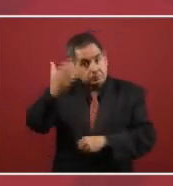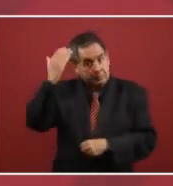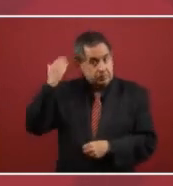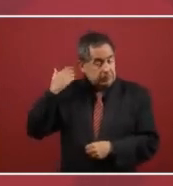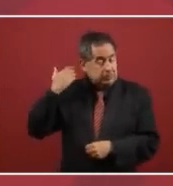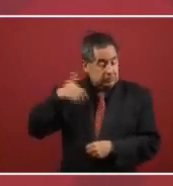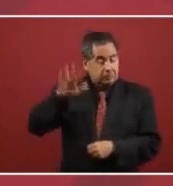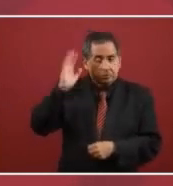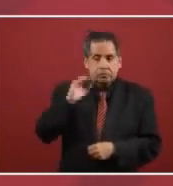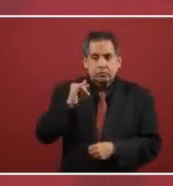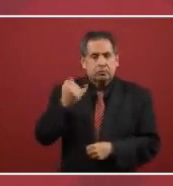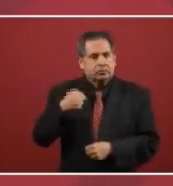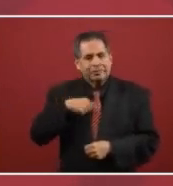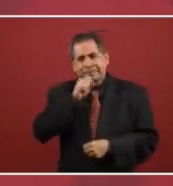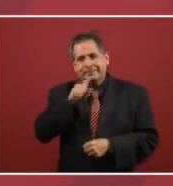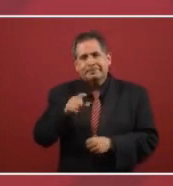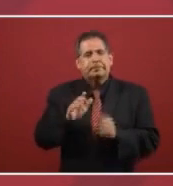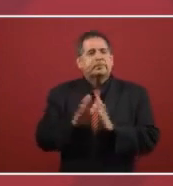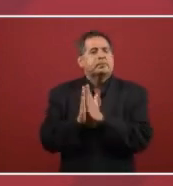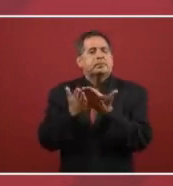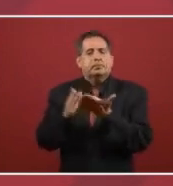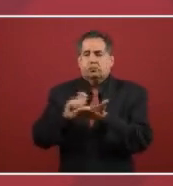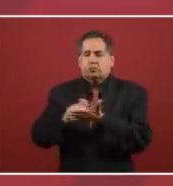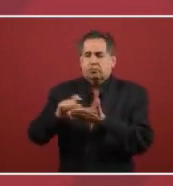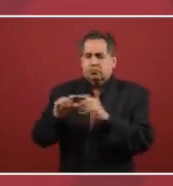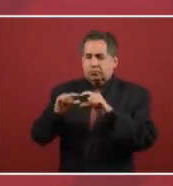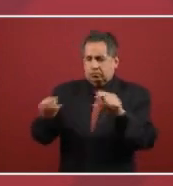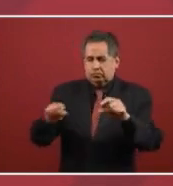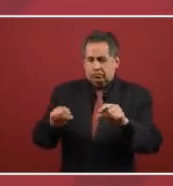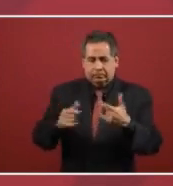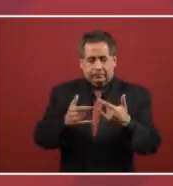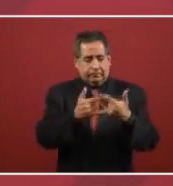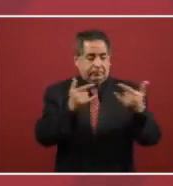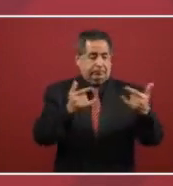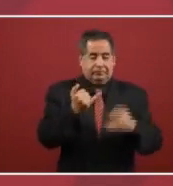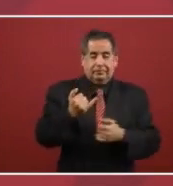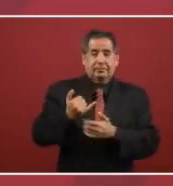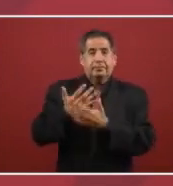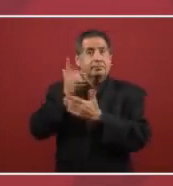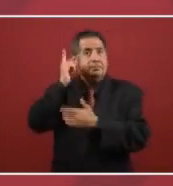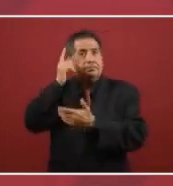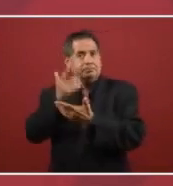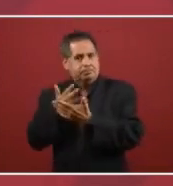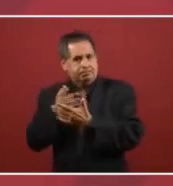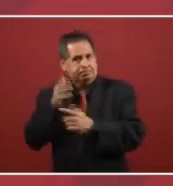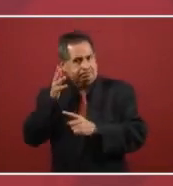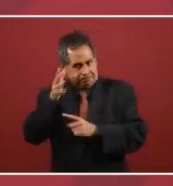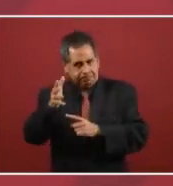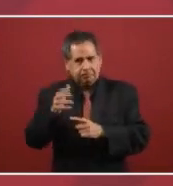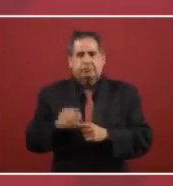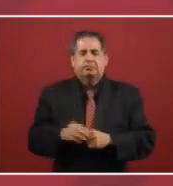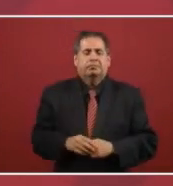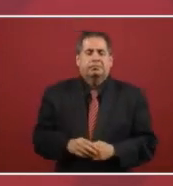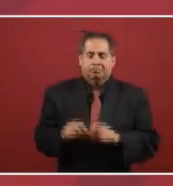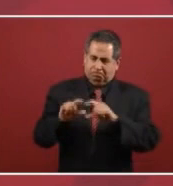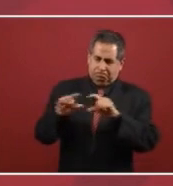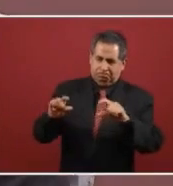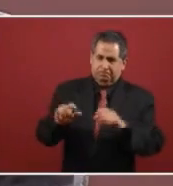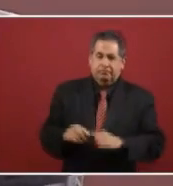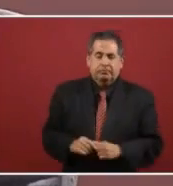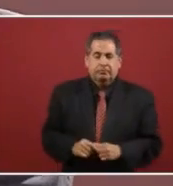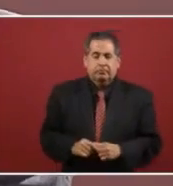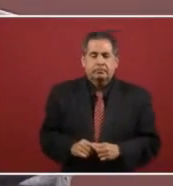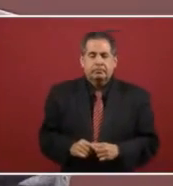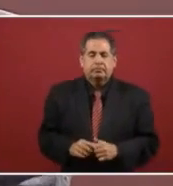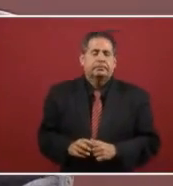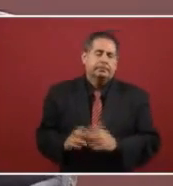That's what happened to me 20 years ago. I made a book. I wrote a book, Entre el Estudio